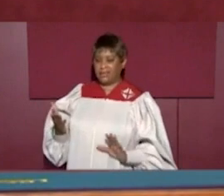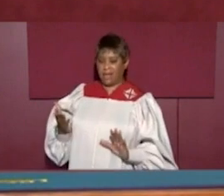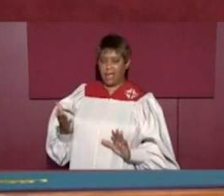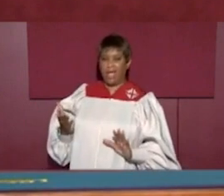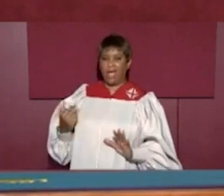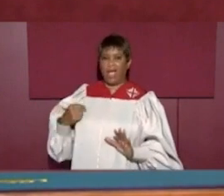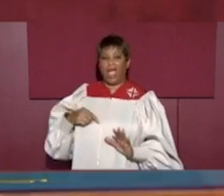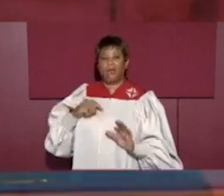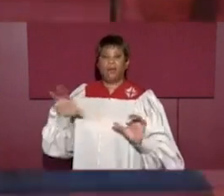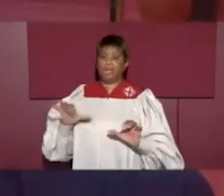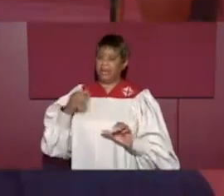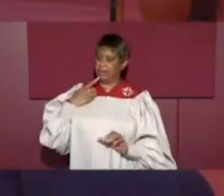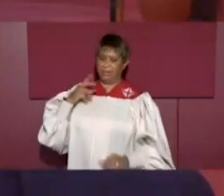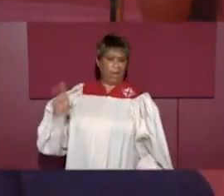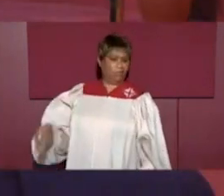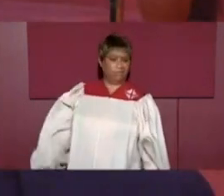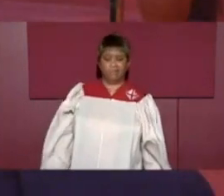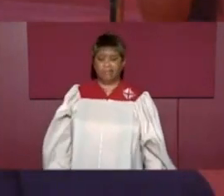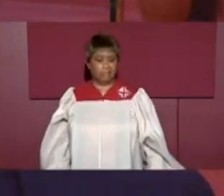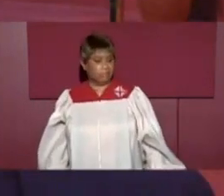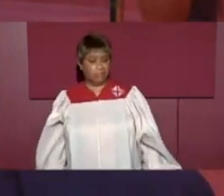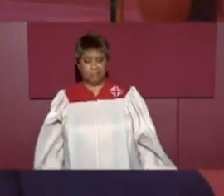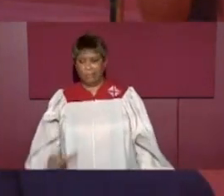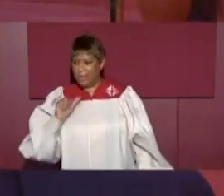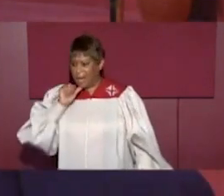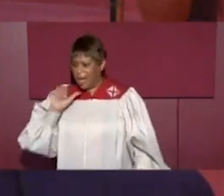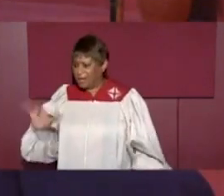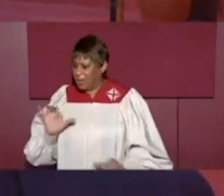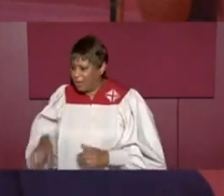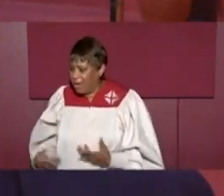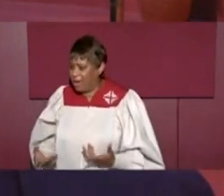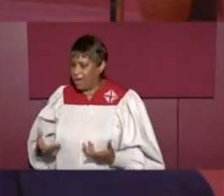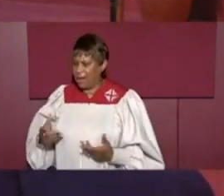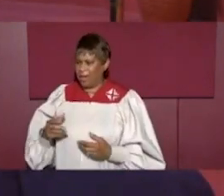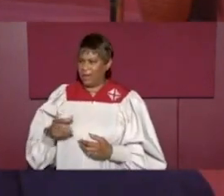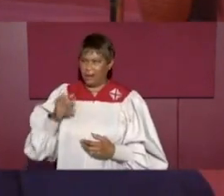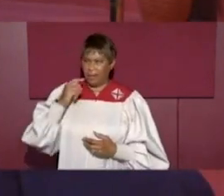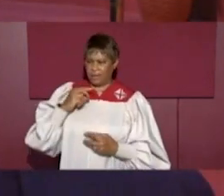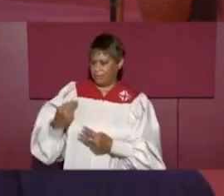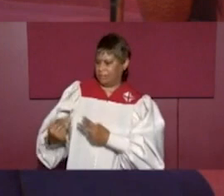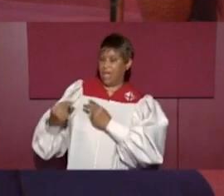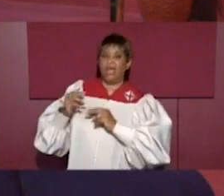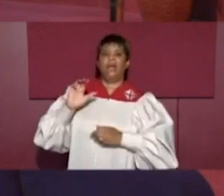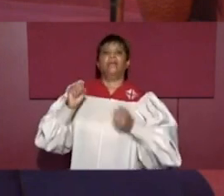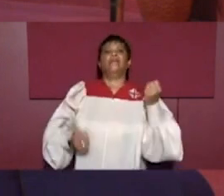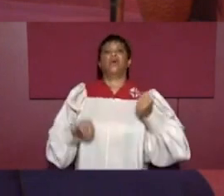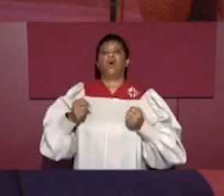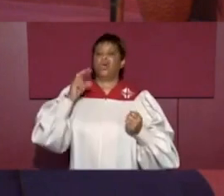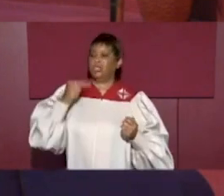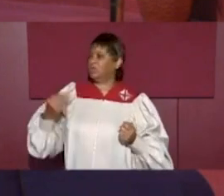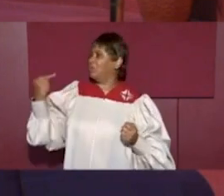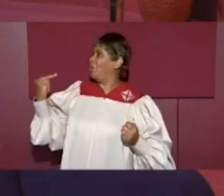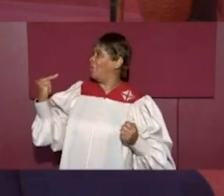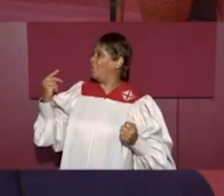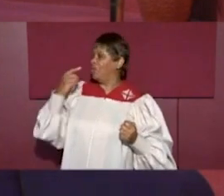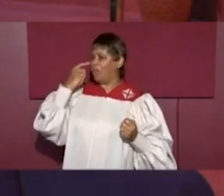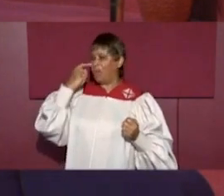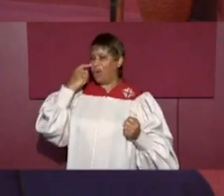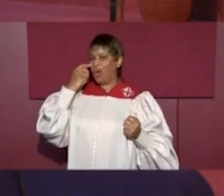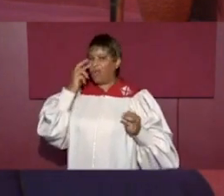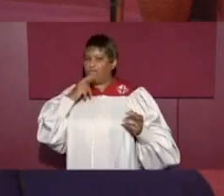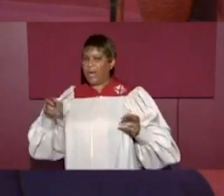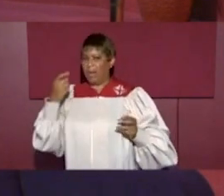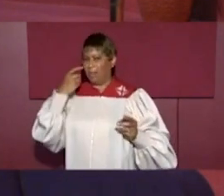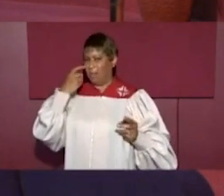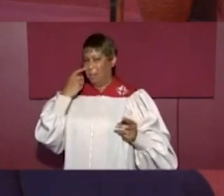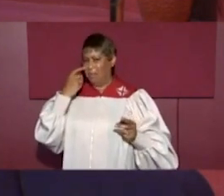do what all parents do. No, we're not doing that. And I would look back in the back in the car seat, and her little eyes would be just watering up with